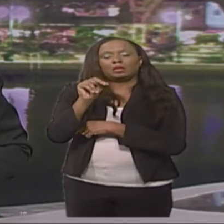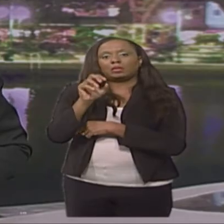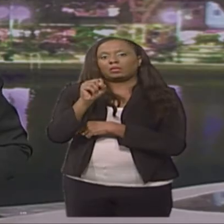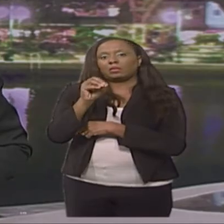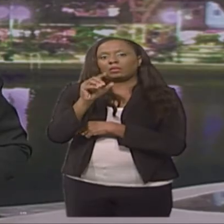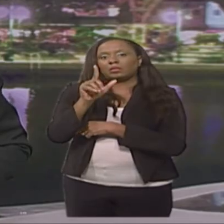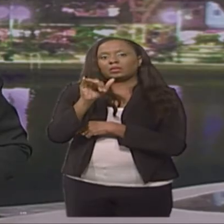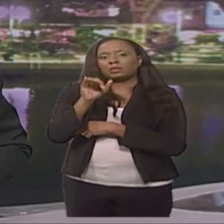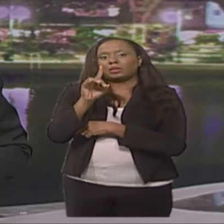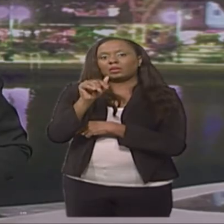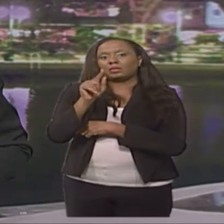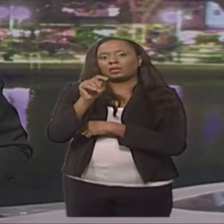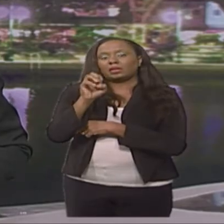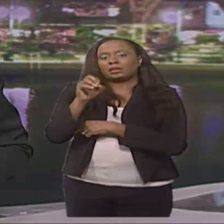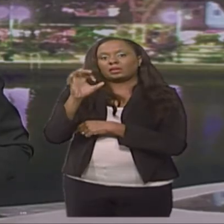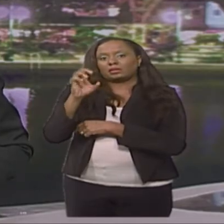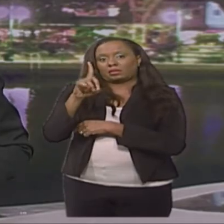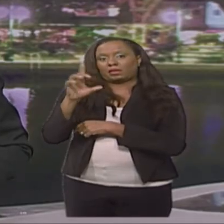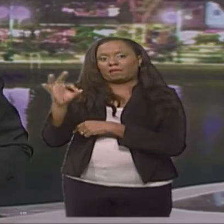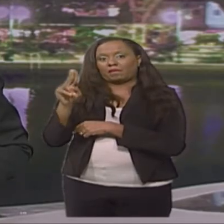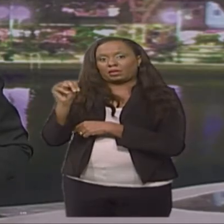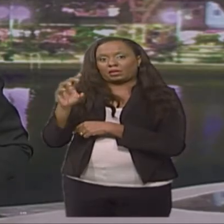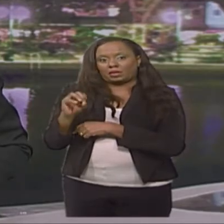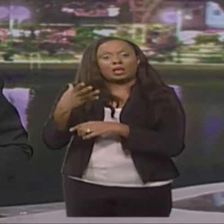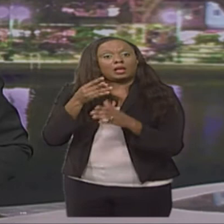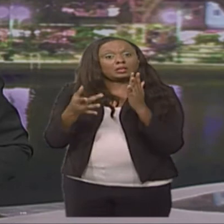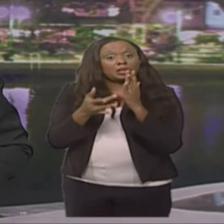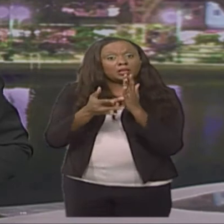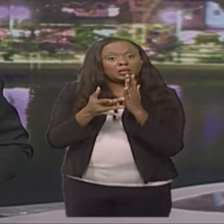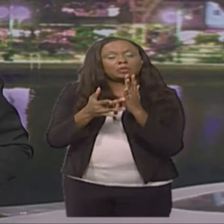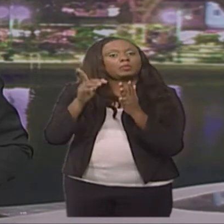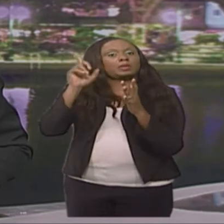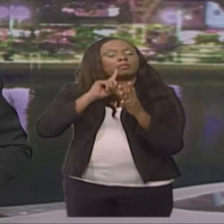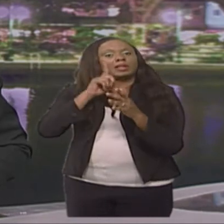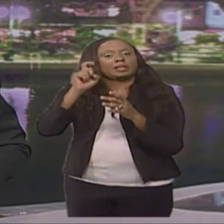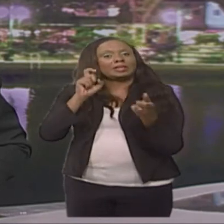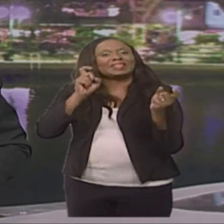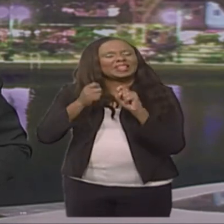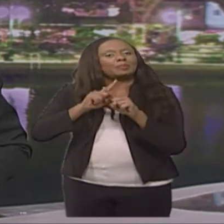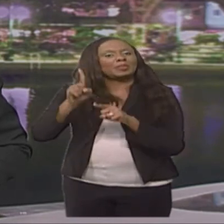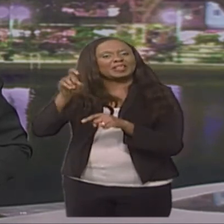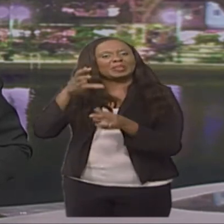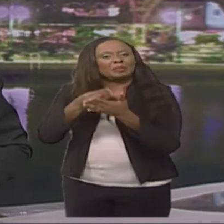says CBC is still a government-owned entity, and with the advent of technology, broadcasting has changed.